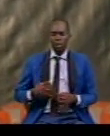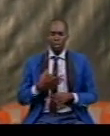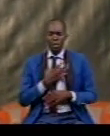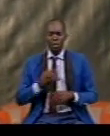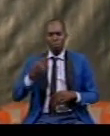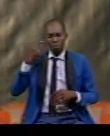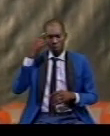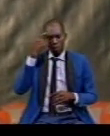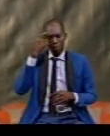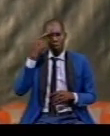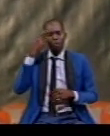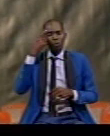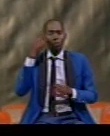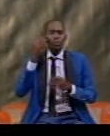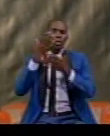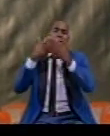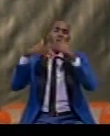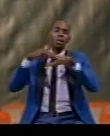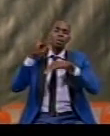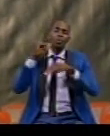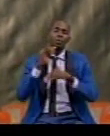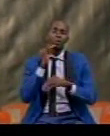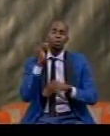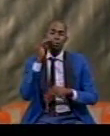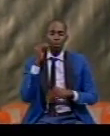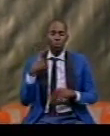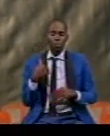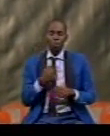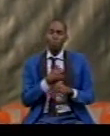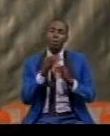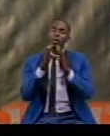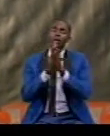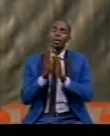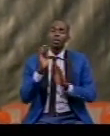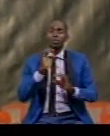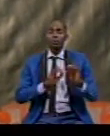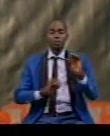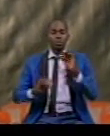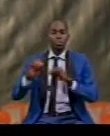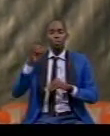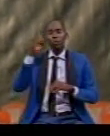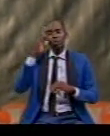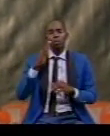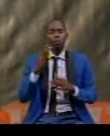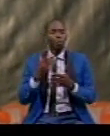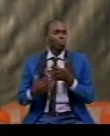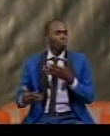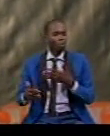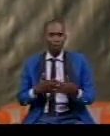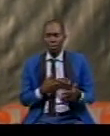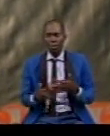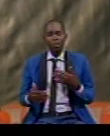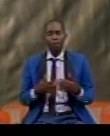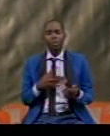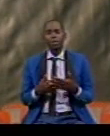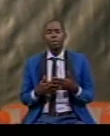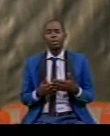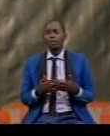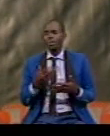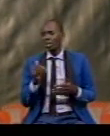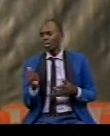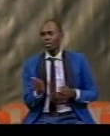supernatural hand will come. We ask you, God, that great whatever power, and